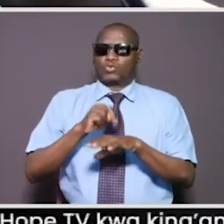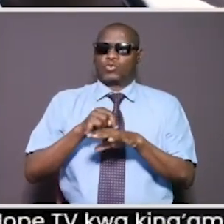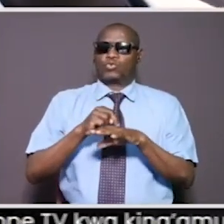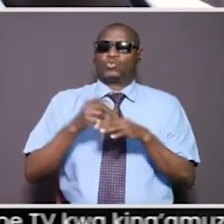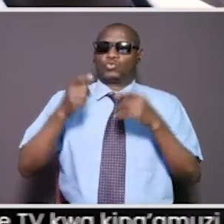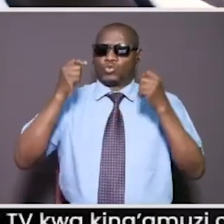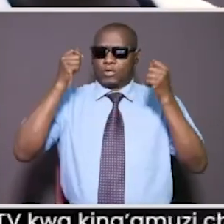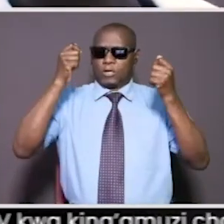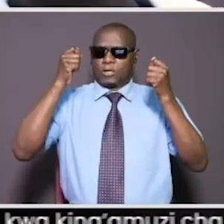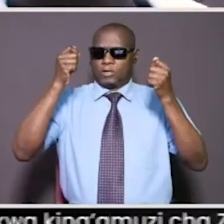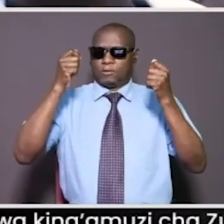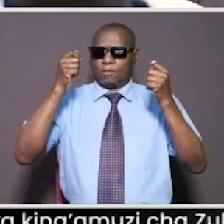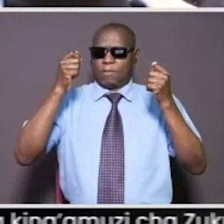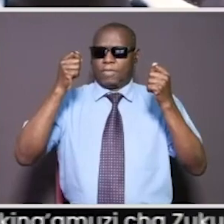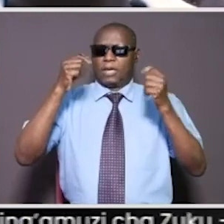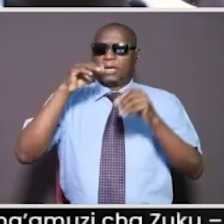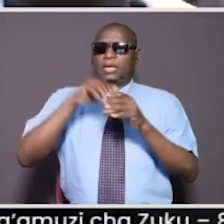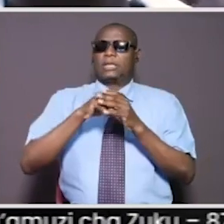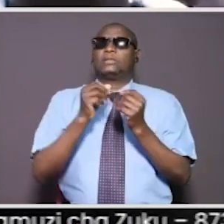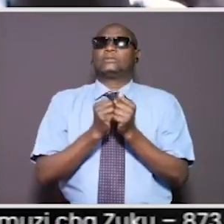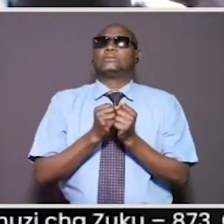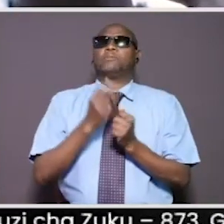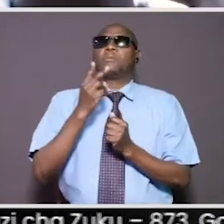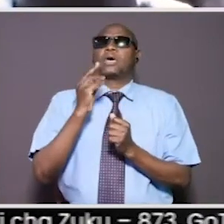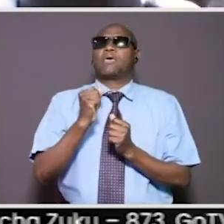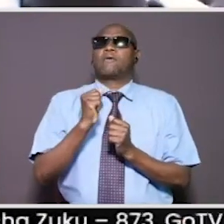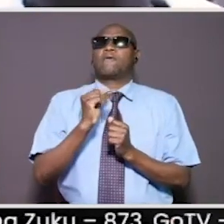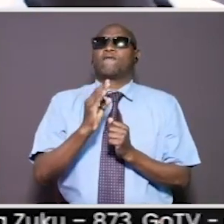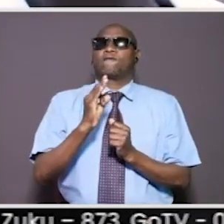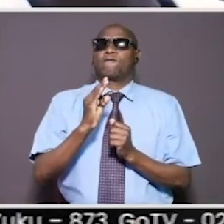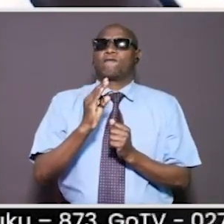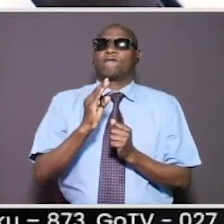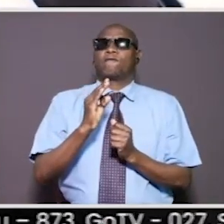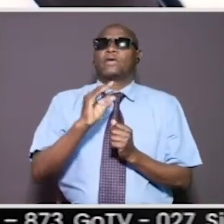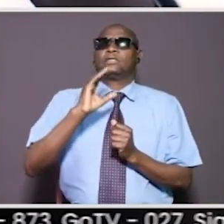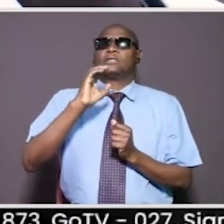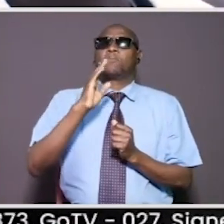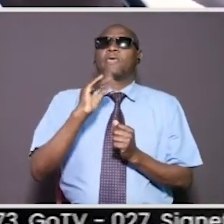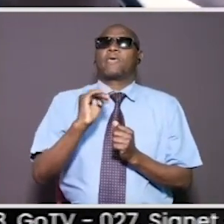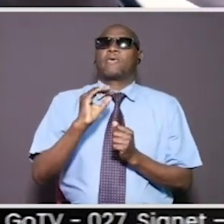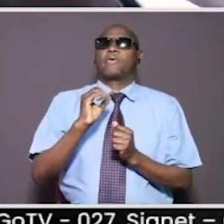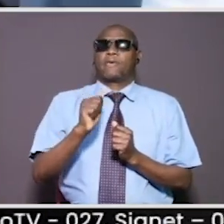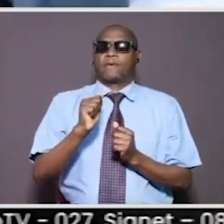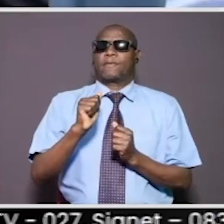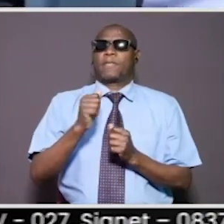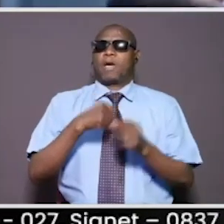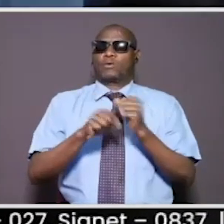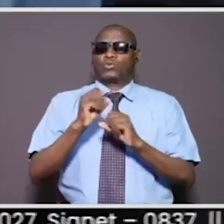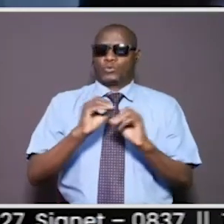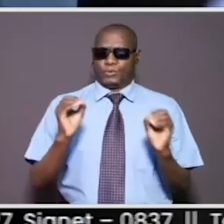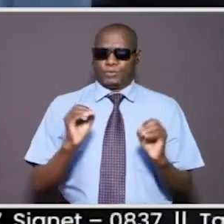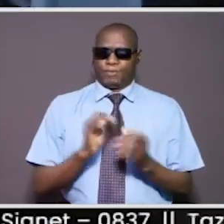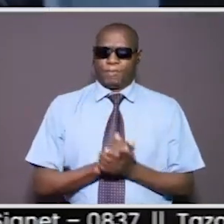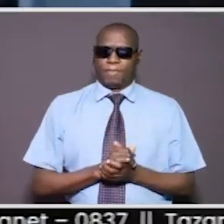avoid in December if they don't implement the CBA. That we cannot avoid in December if they don't employ. Naibu gavana